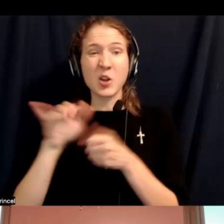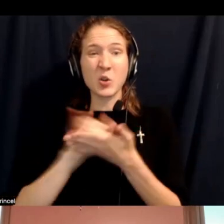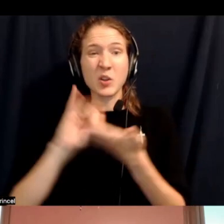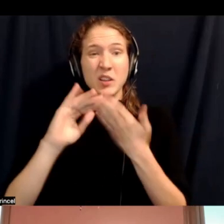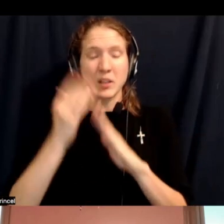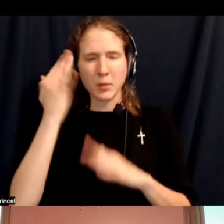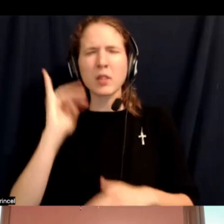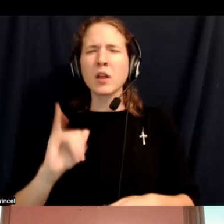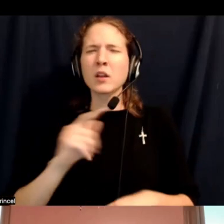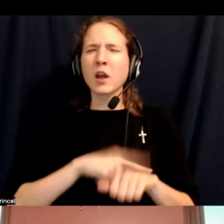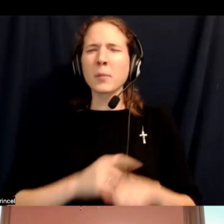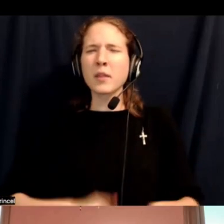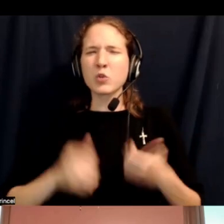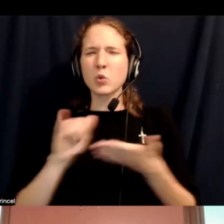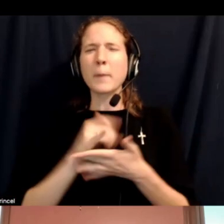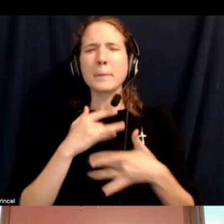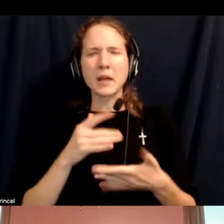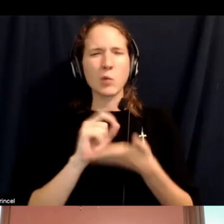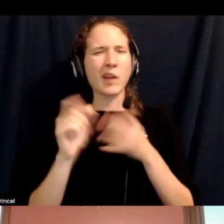And I often write about the place I'm living in.